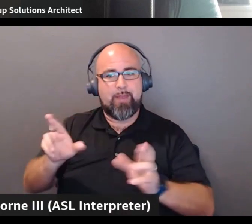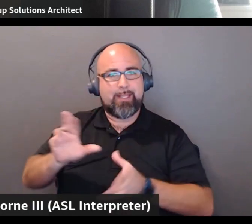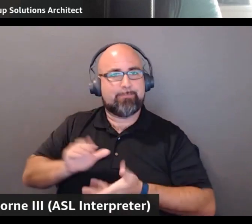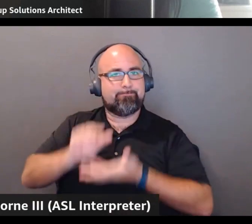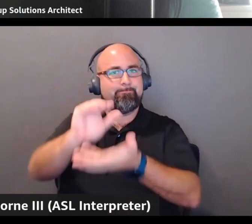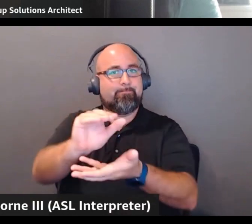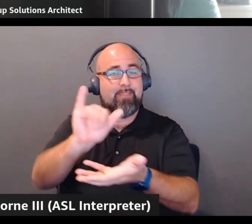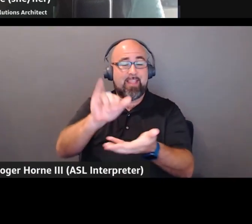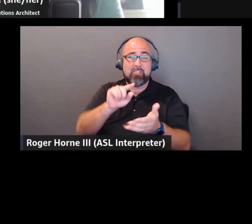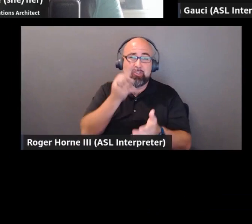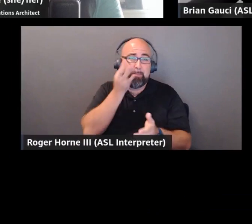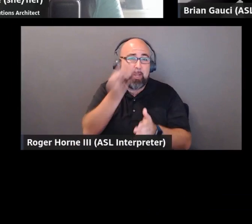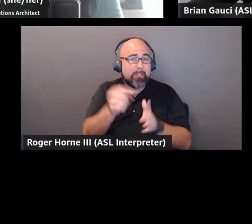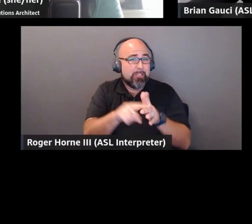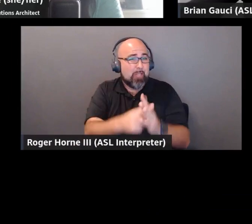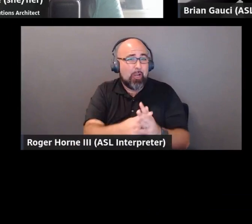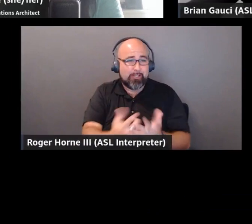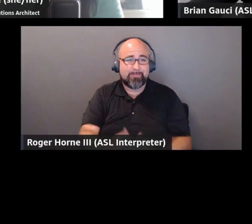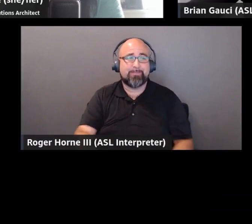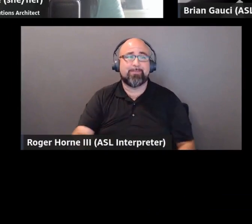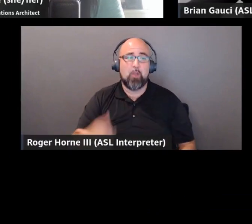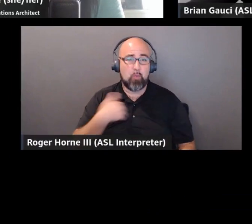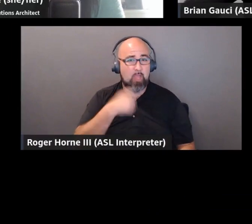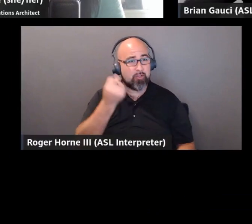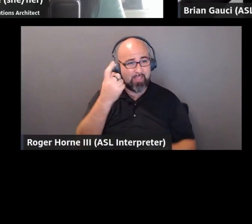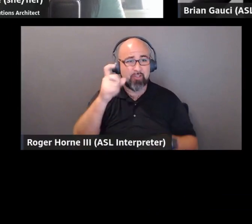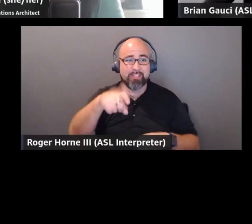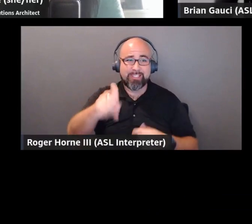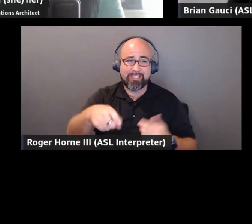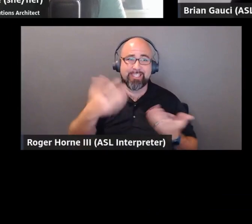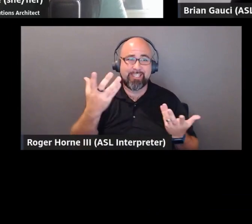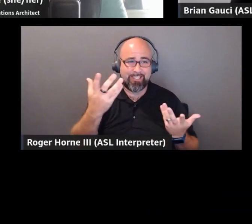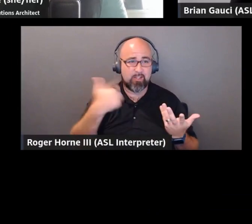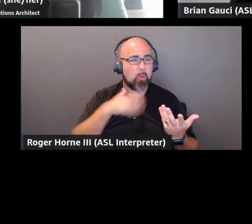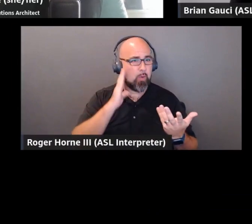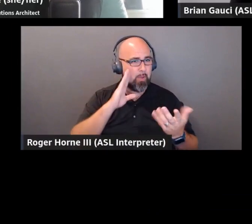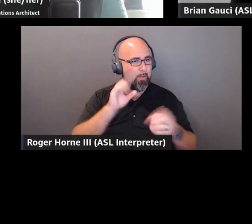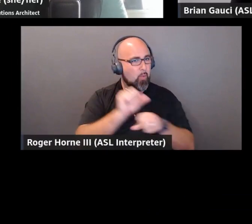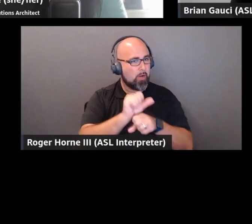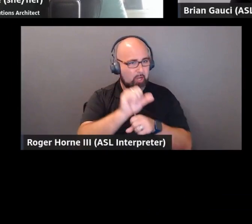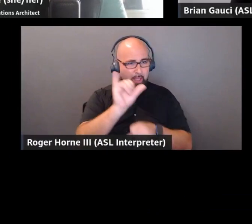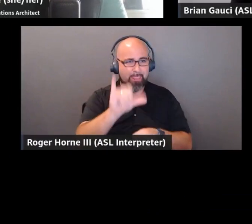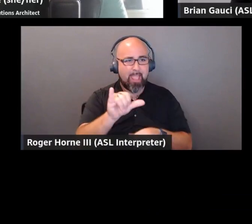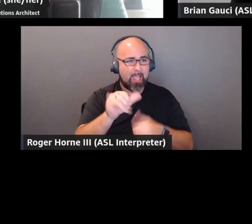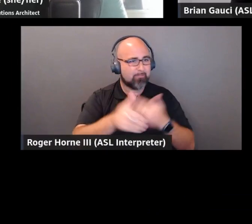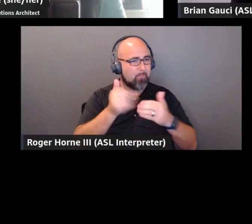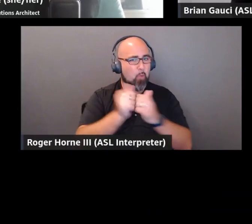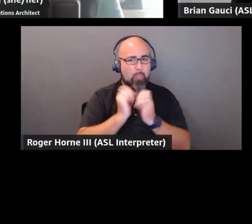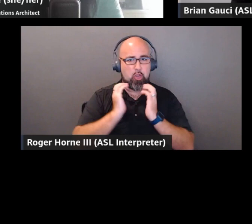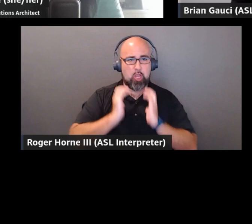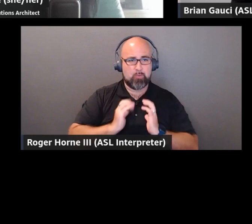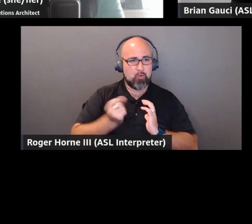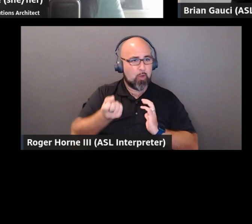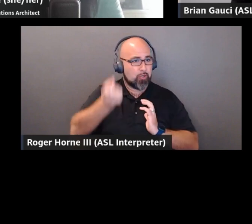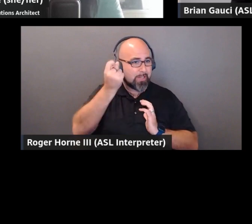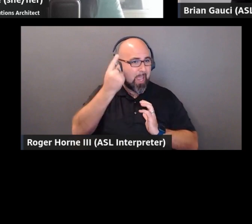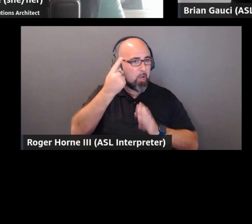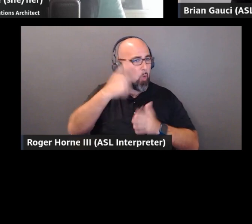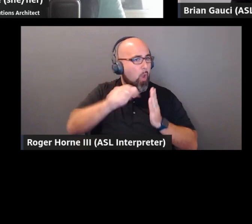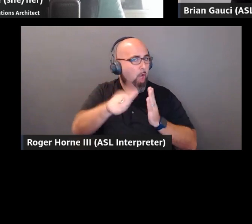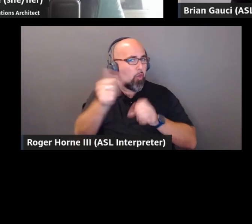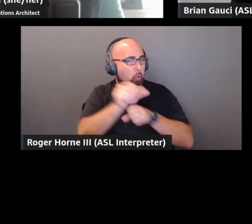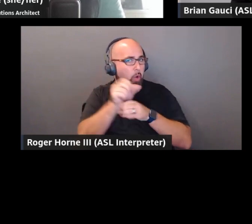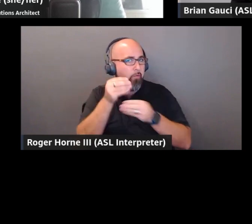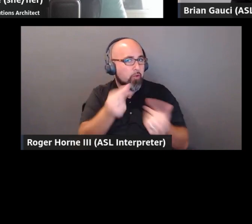start. We understand there's a need. And so we're going to be working with our customers to understand what other workflows they want us